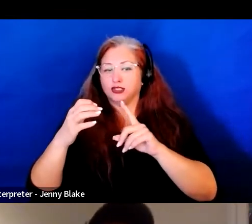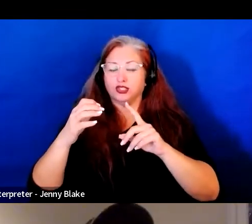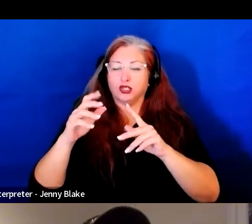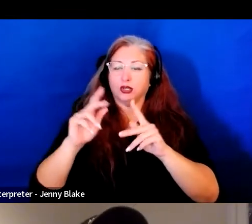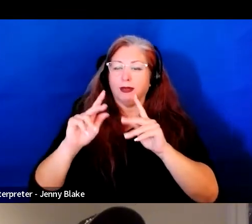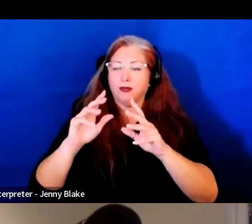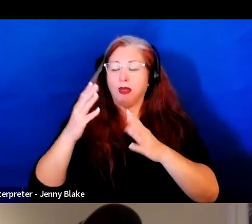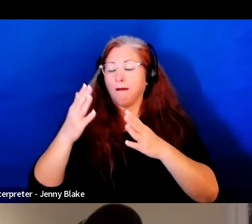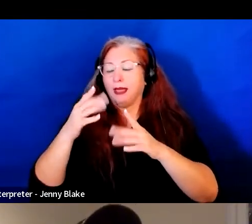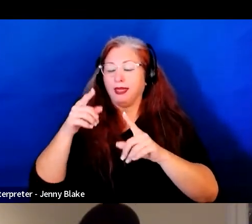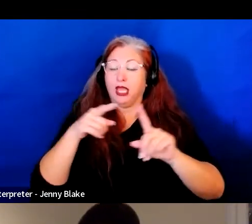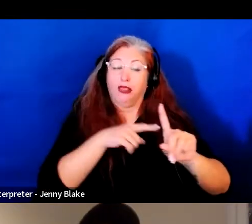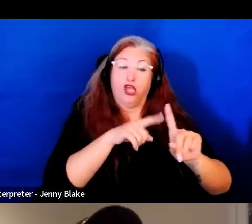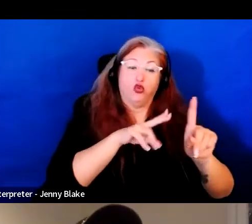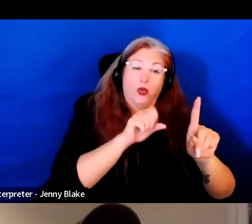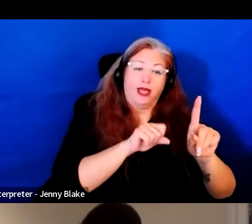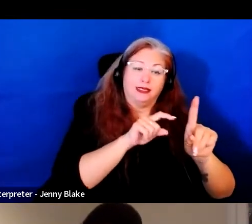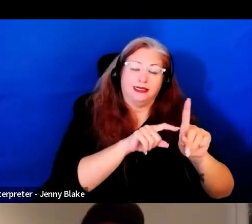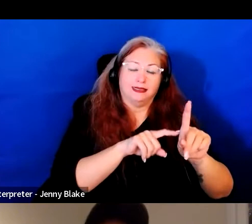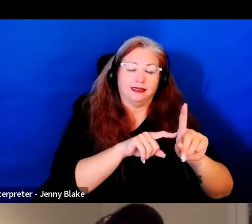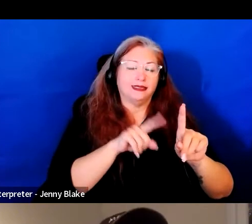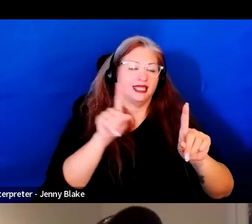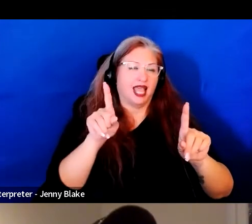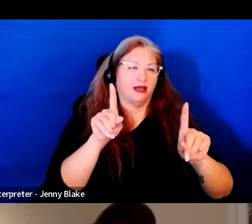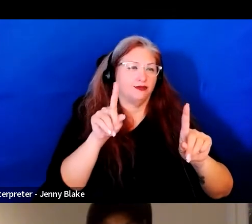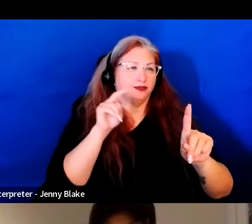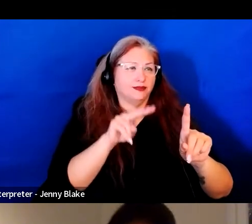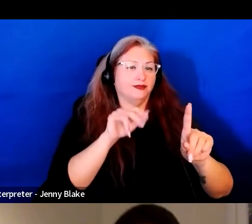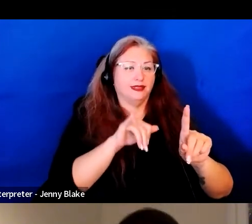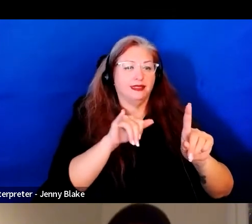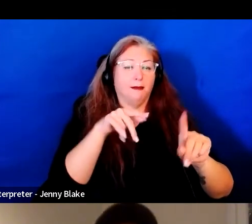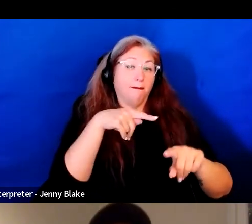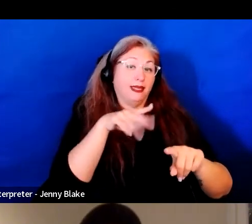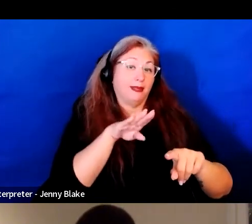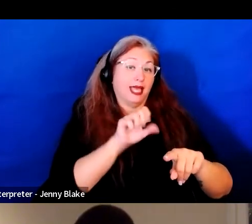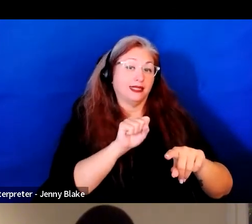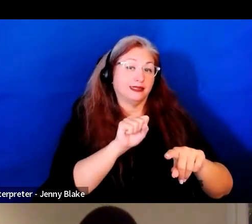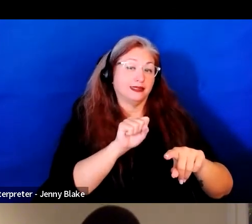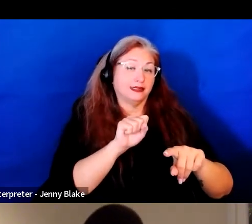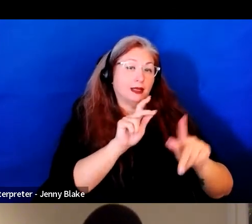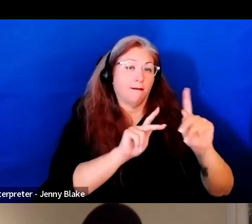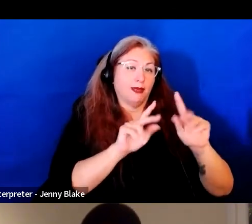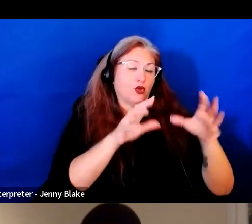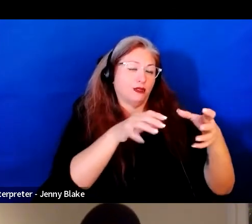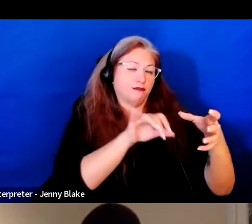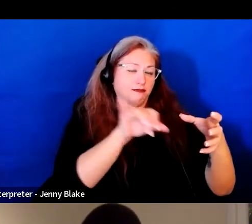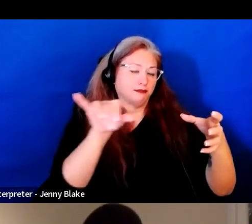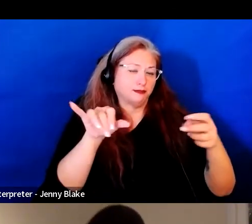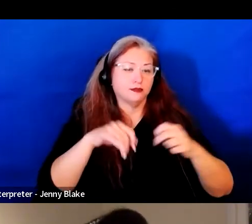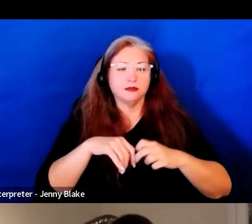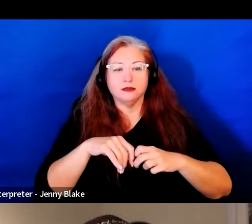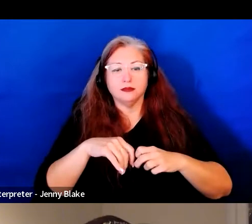crowd that maybe in the US, you know, it's kind of seen as that's where the PBS crowd would kind of be. And